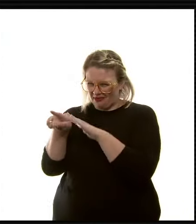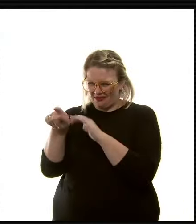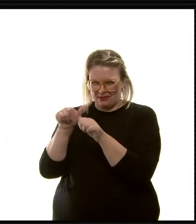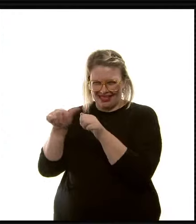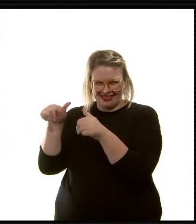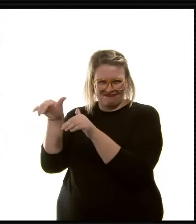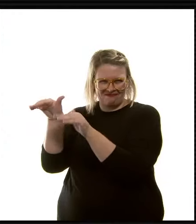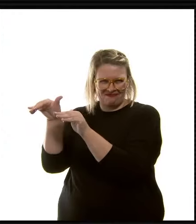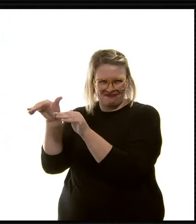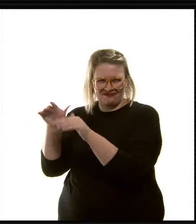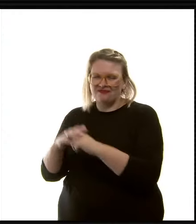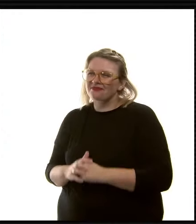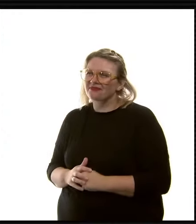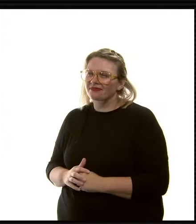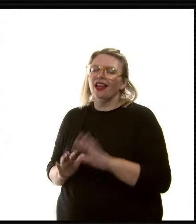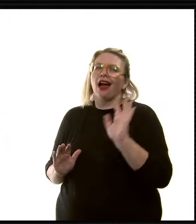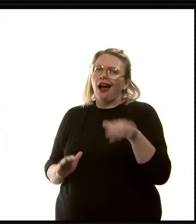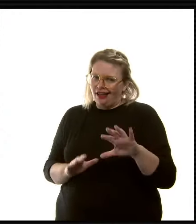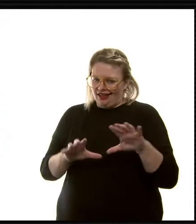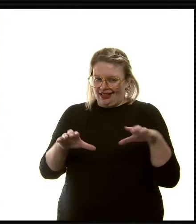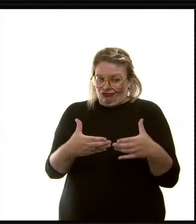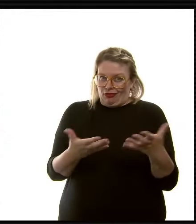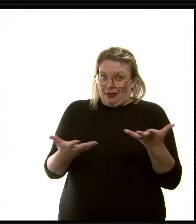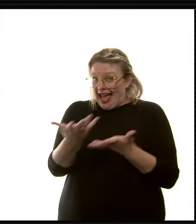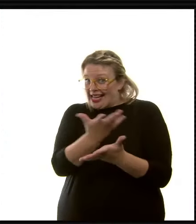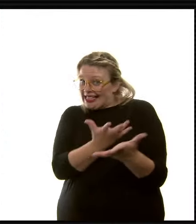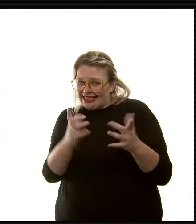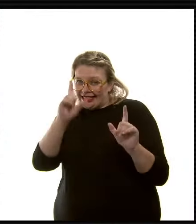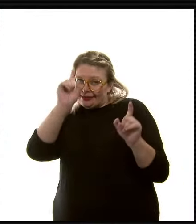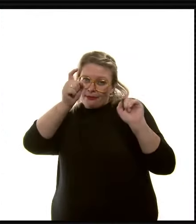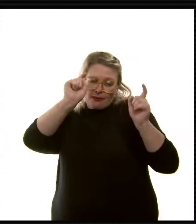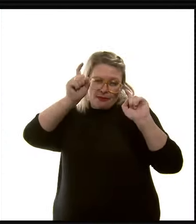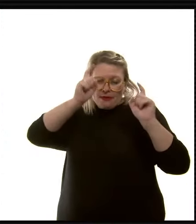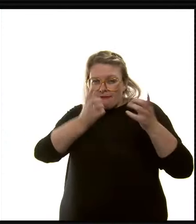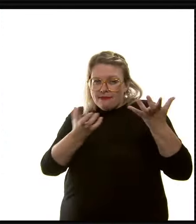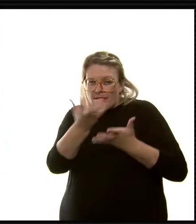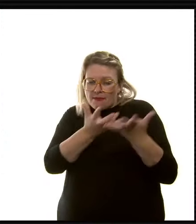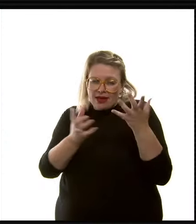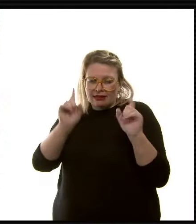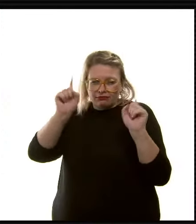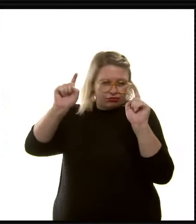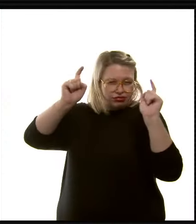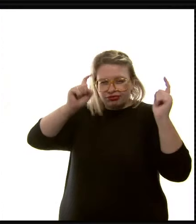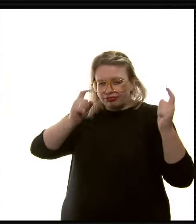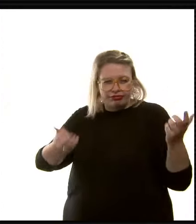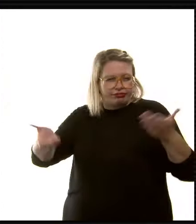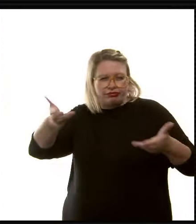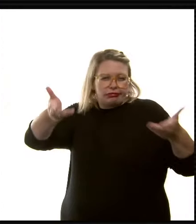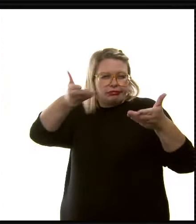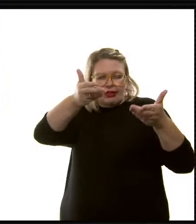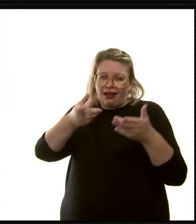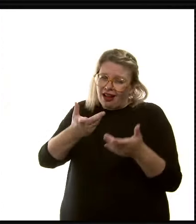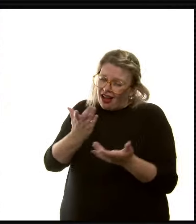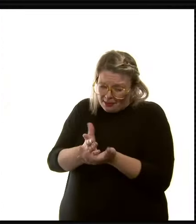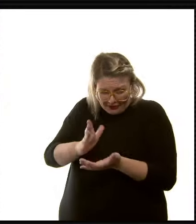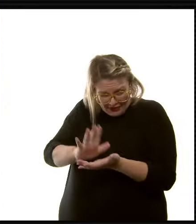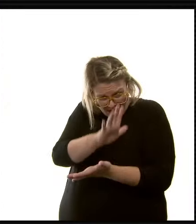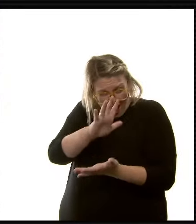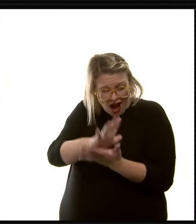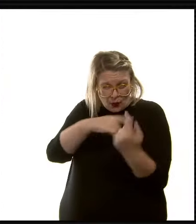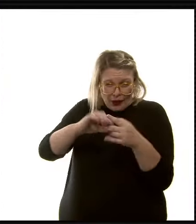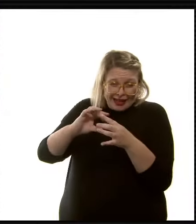Yeah, so through that brainstorming, we go crazy with ideas. I mean, it's so much fun to be creative